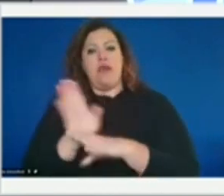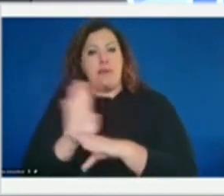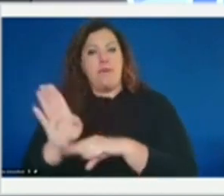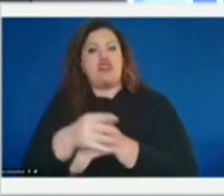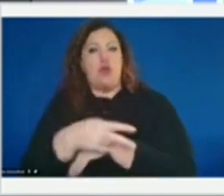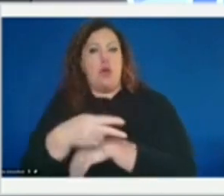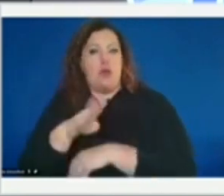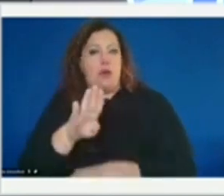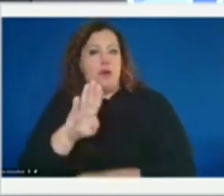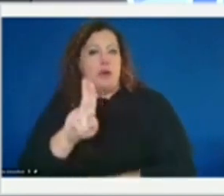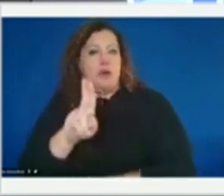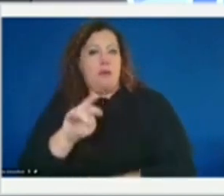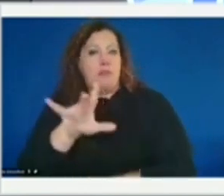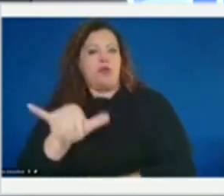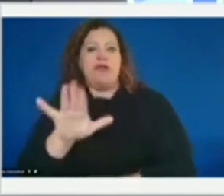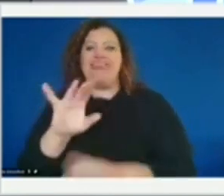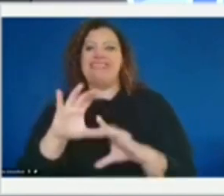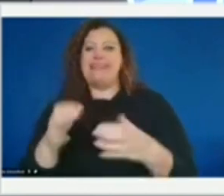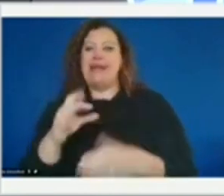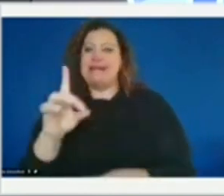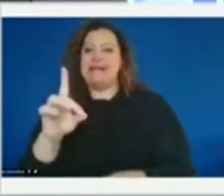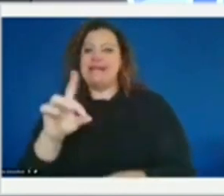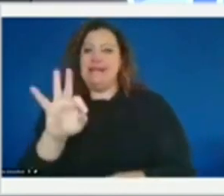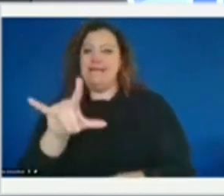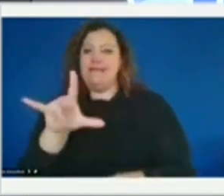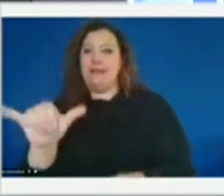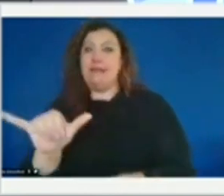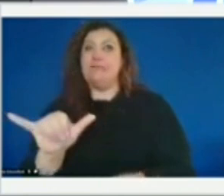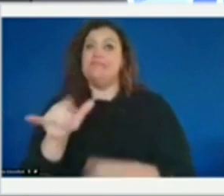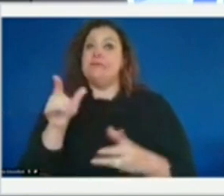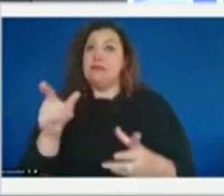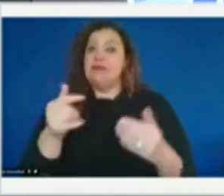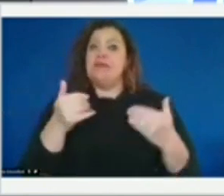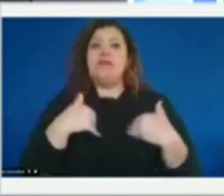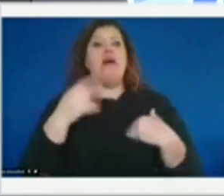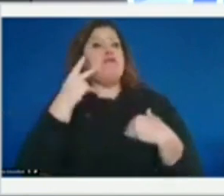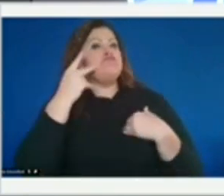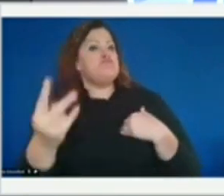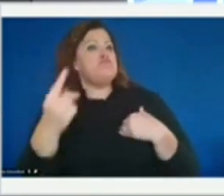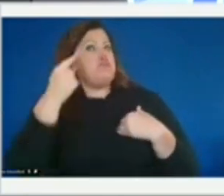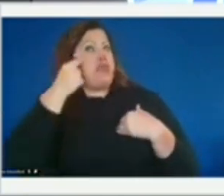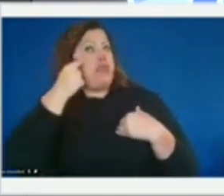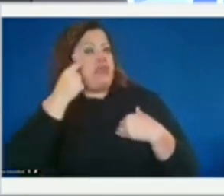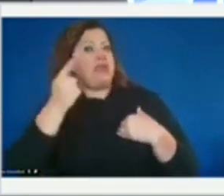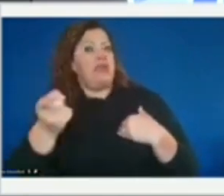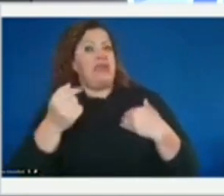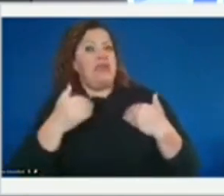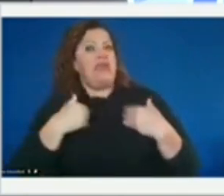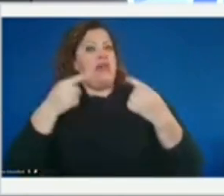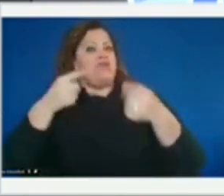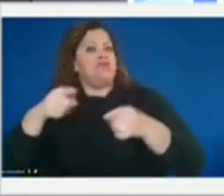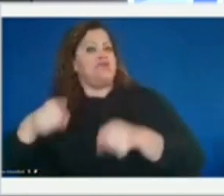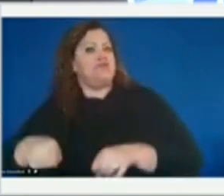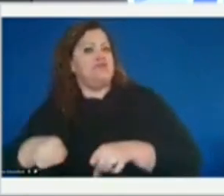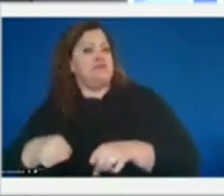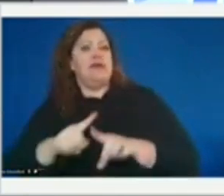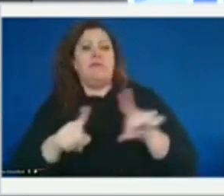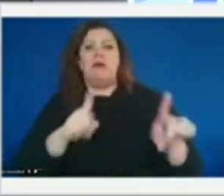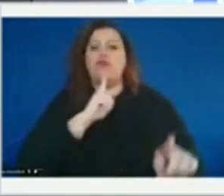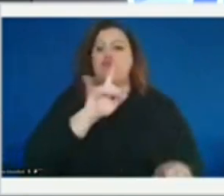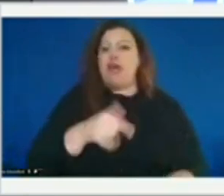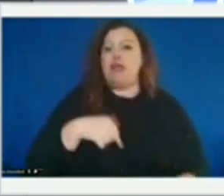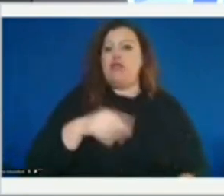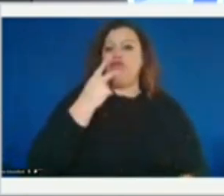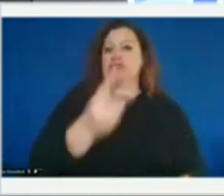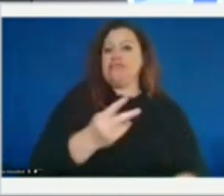D felony. Despite the perception created by isolated incidents, in reality, we're seeing a significant drop in violent and property